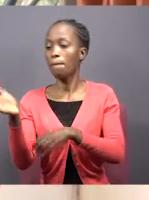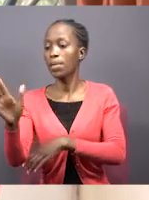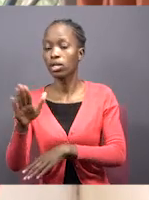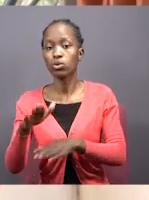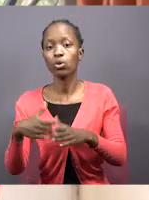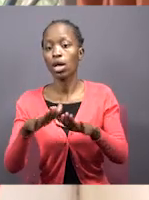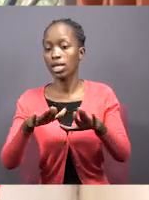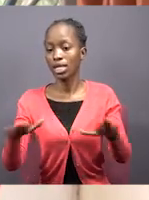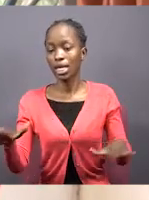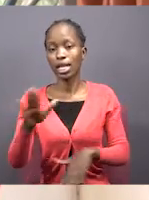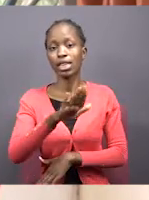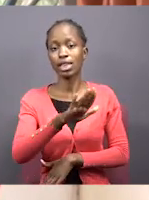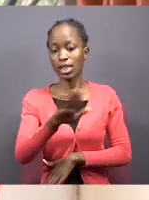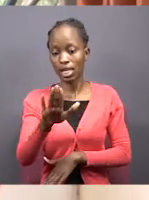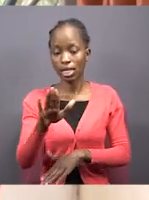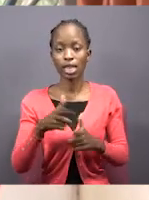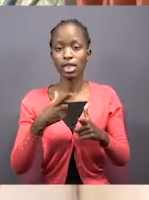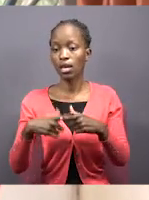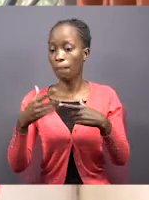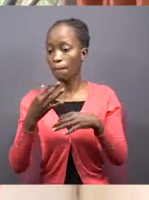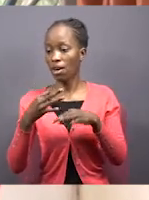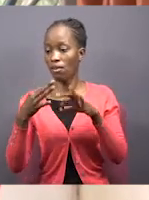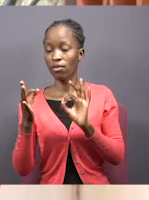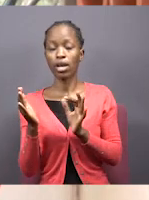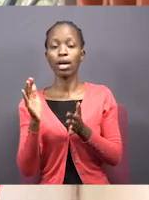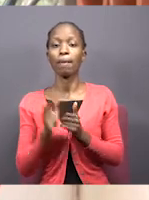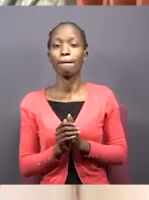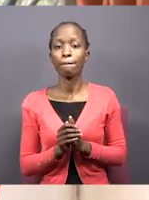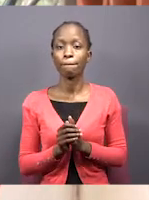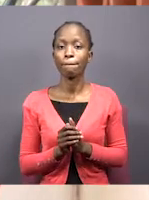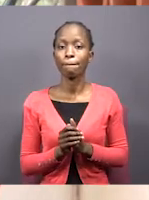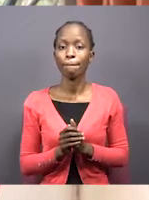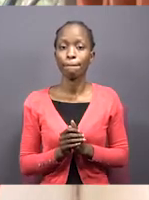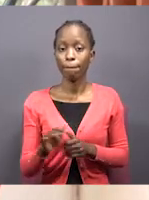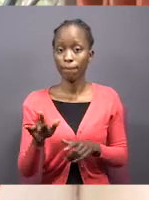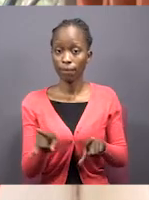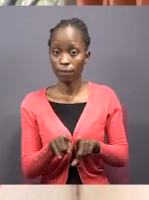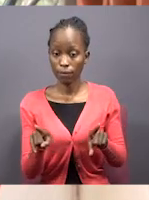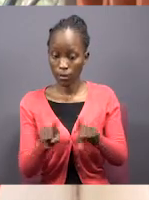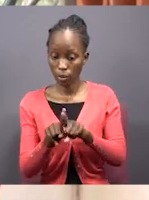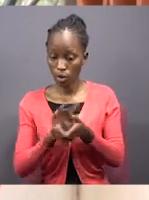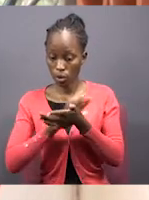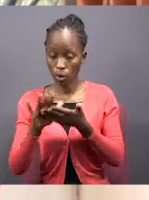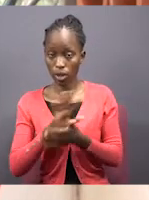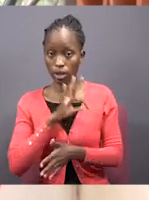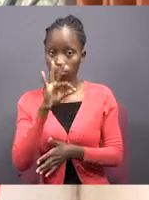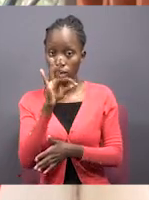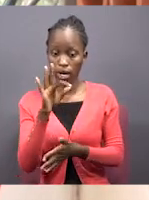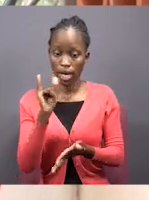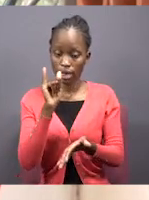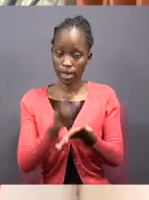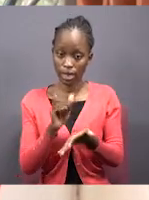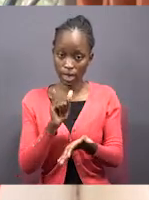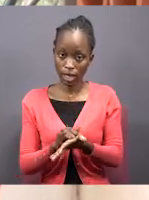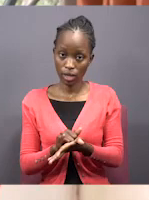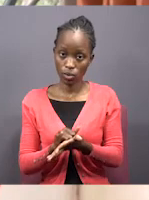go back to their land and they will be free once again. Now, children, the same Holy